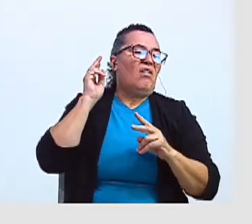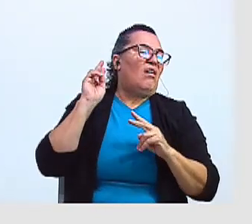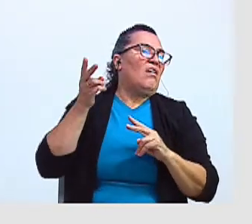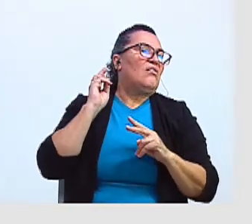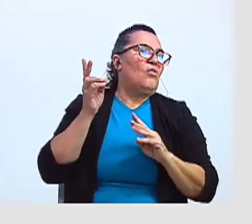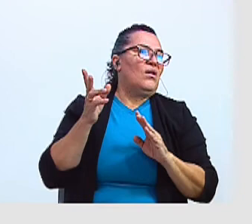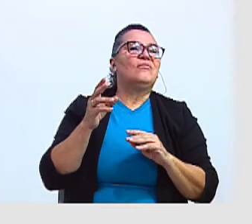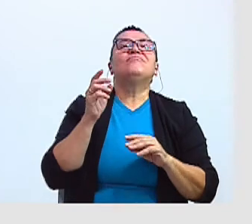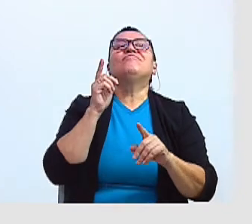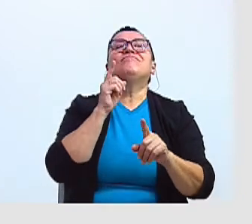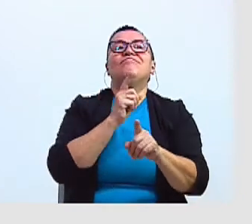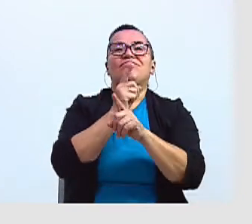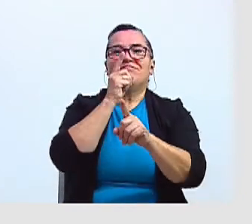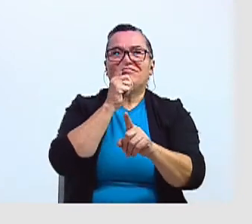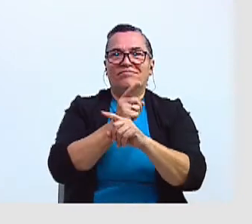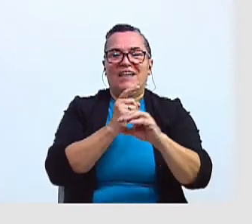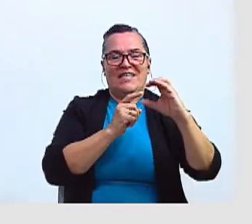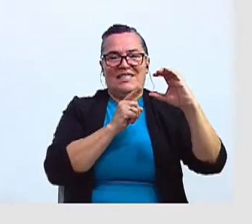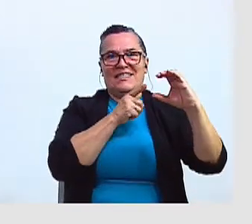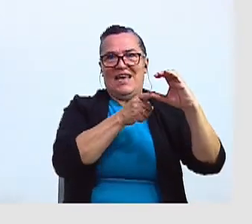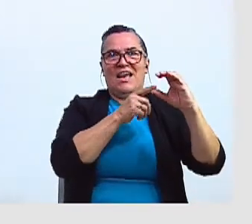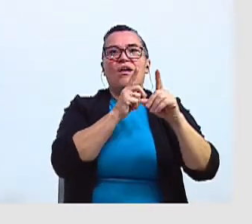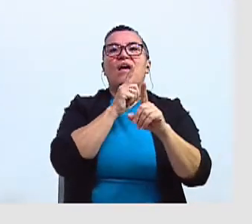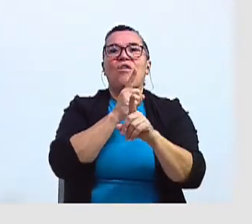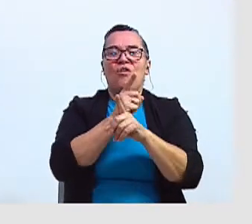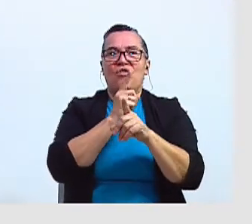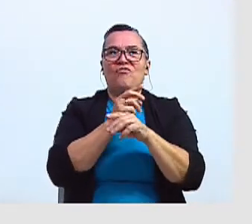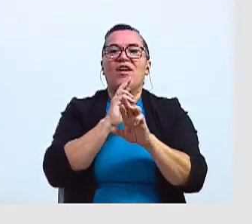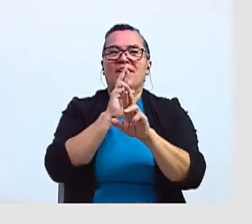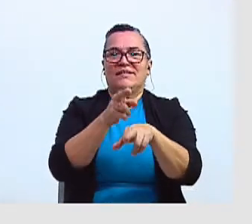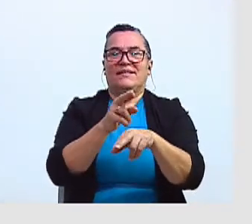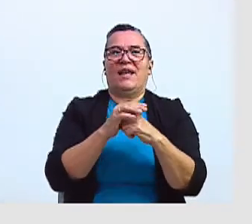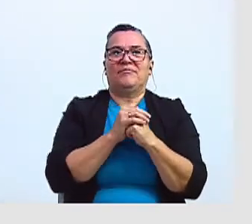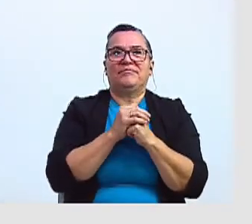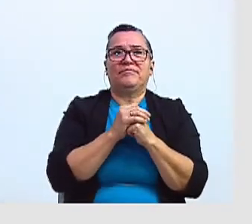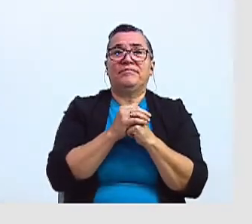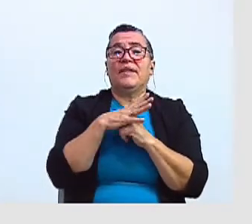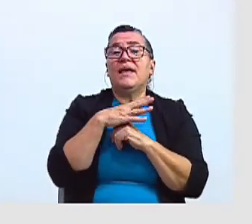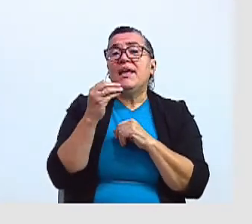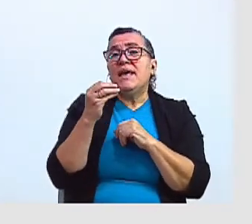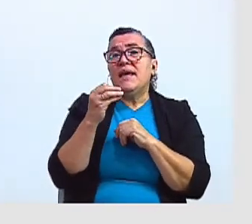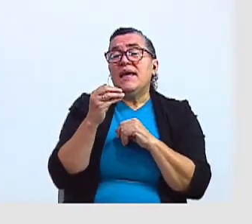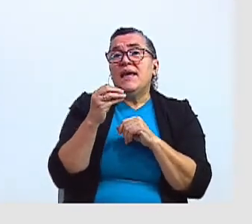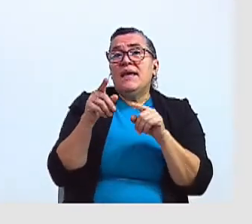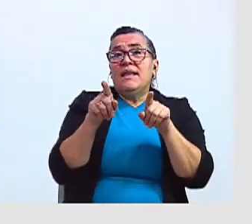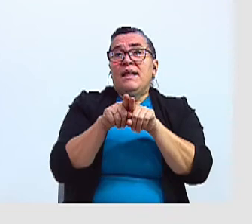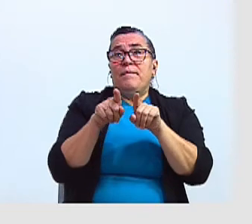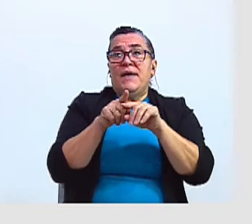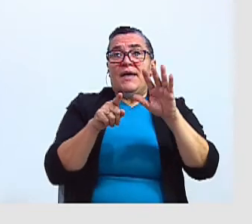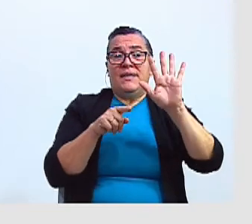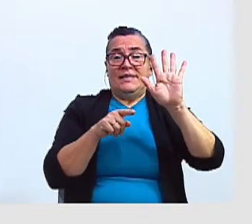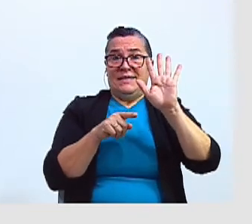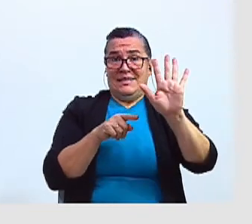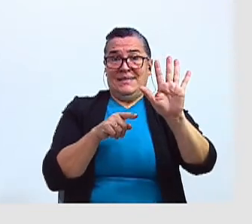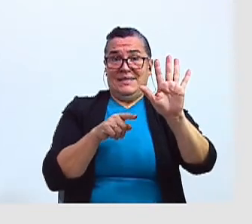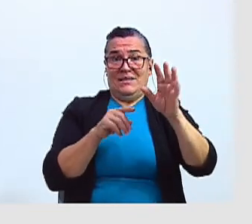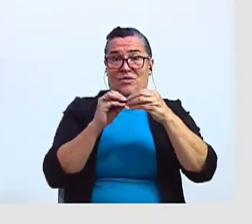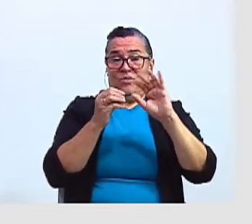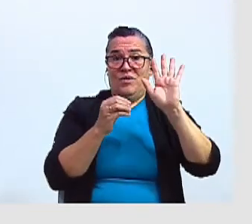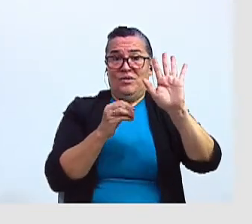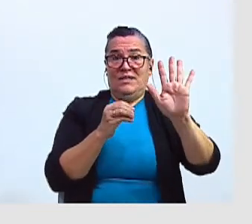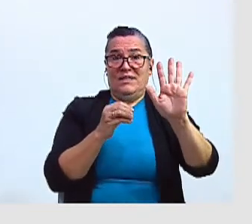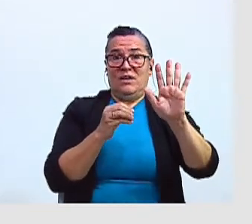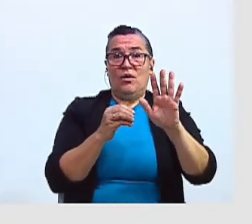Very good. That is the correct answer. And then we have number 5.